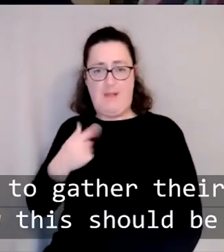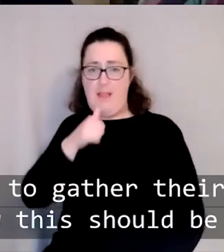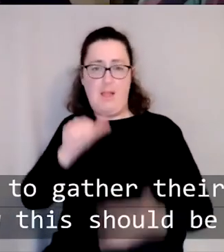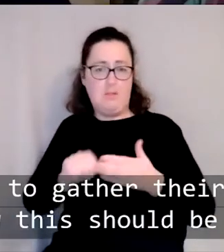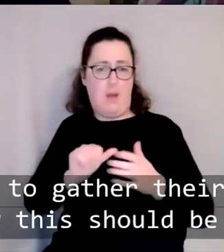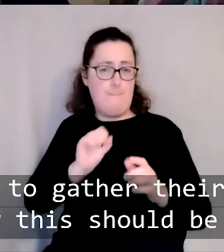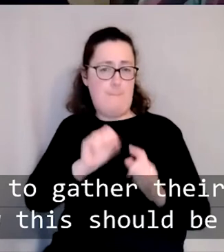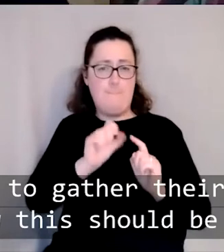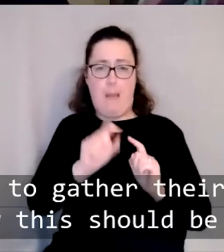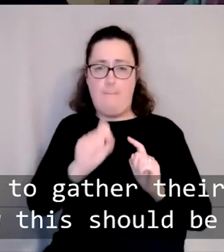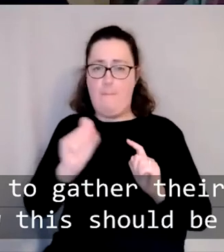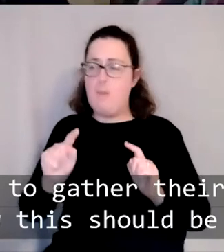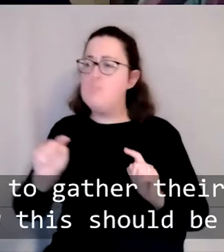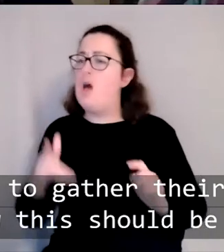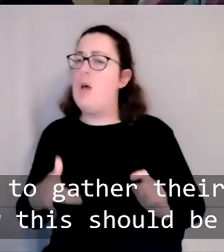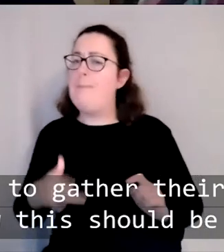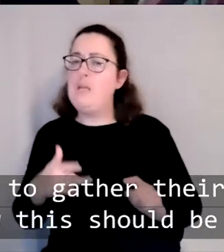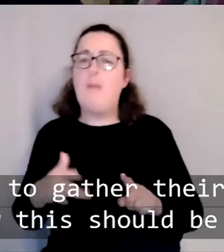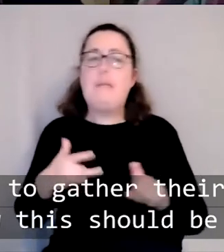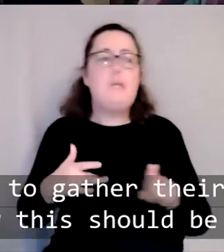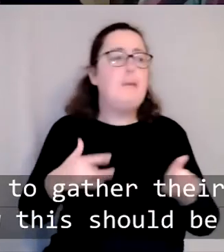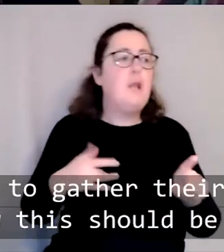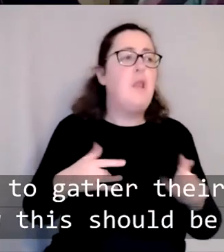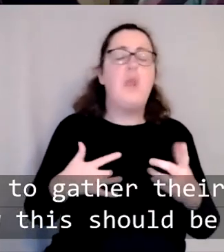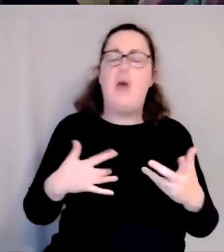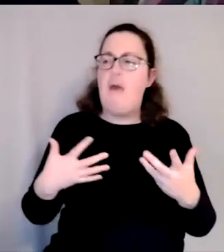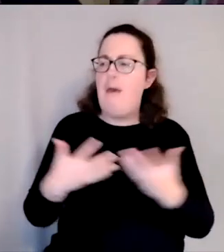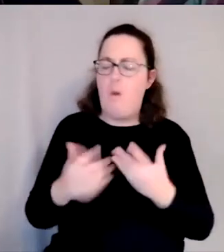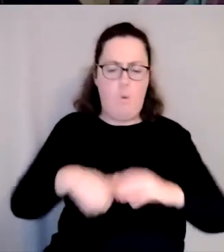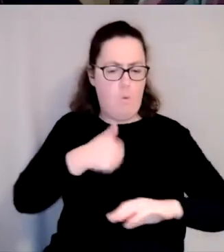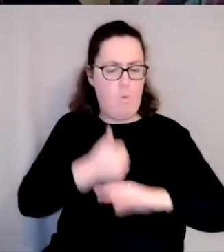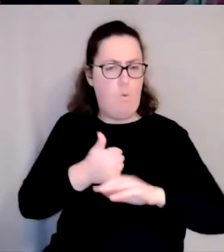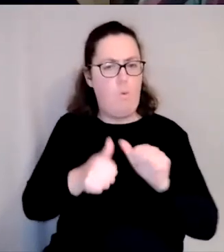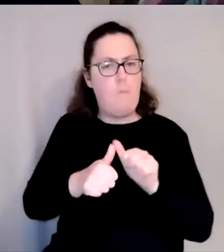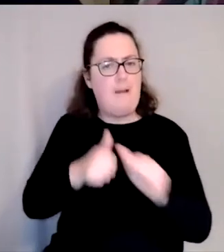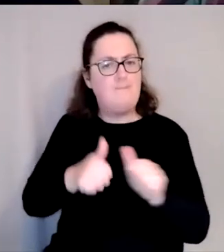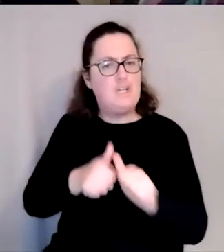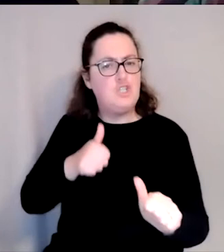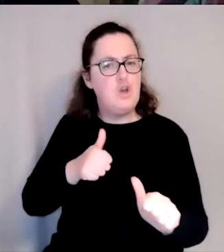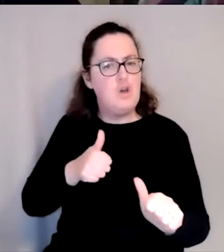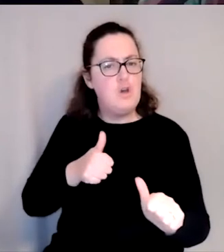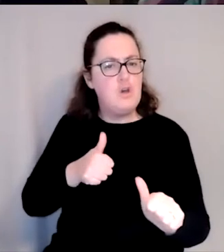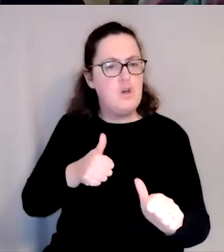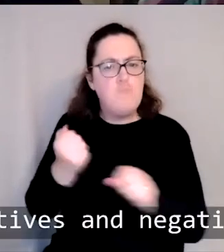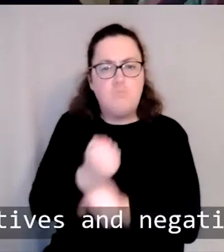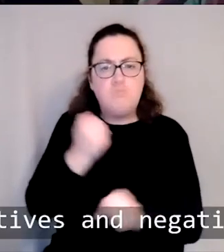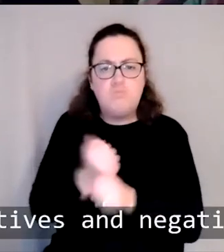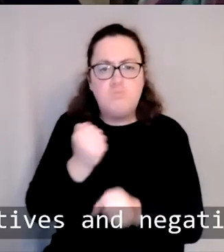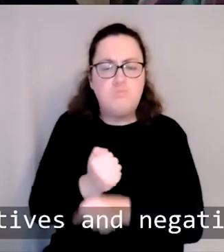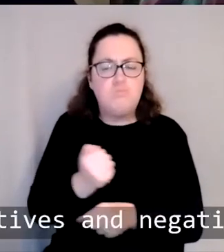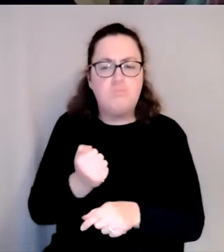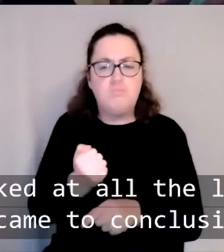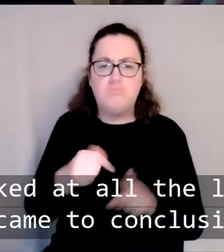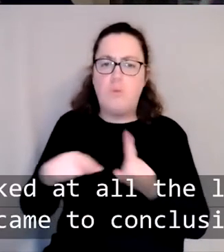the world to gather their opinions on how this should be done, and you know, positives